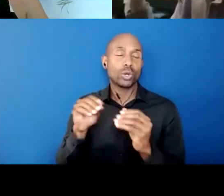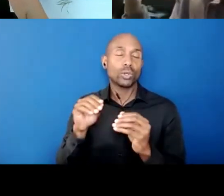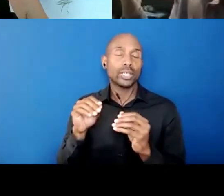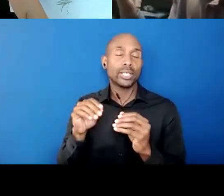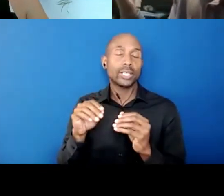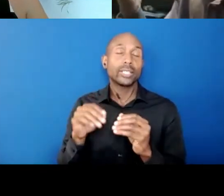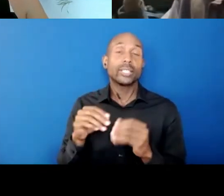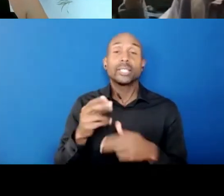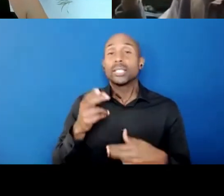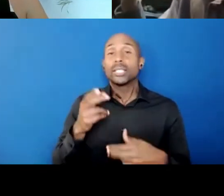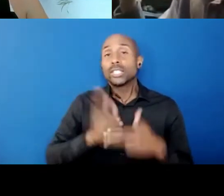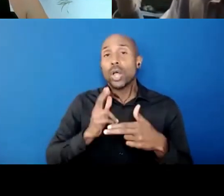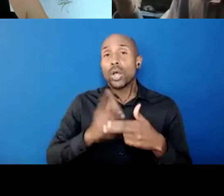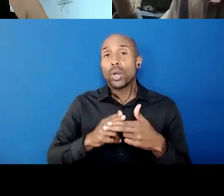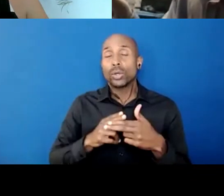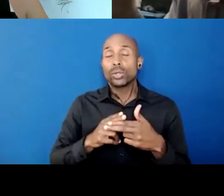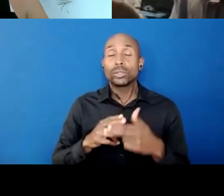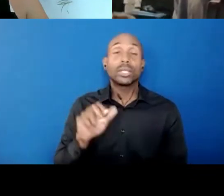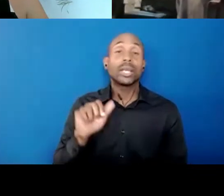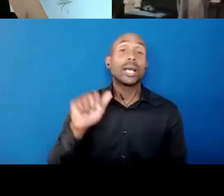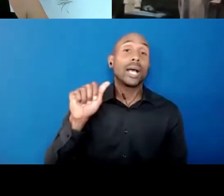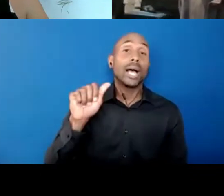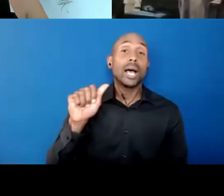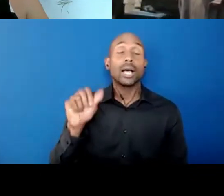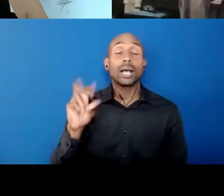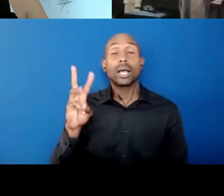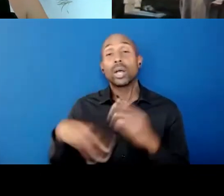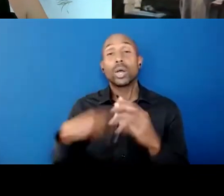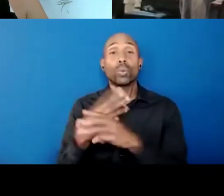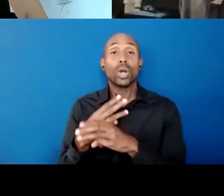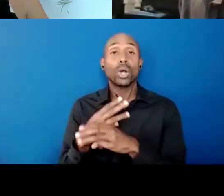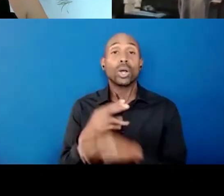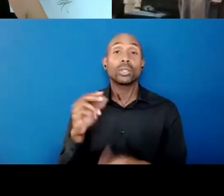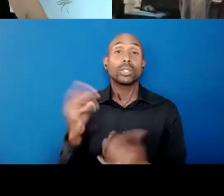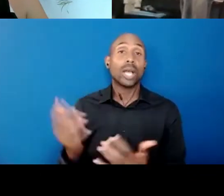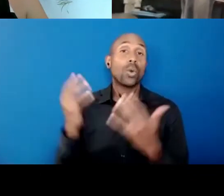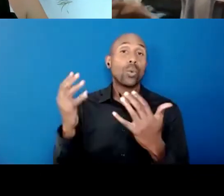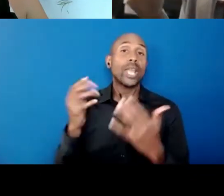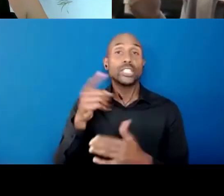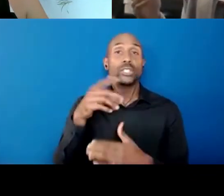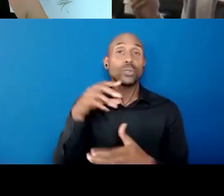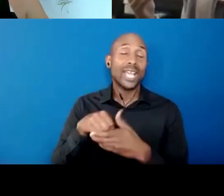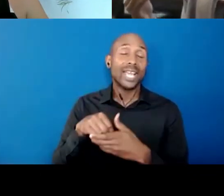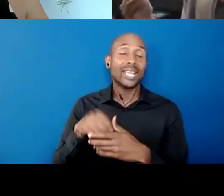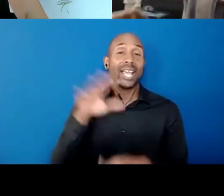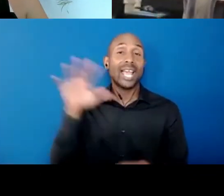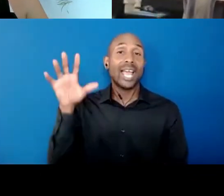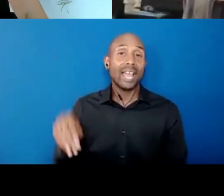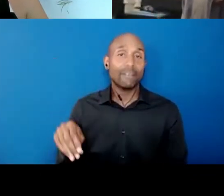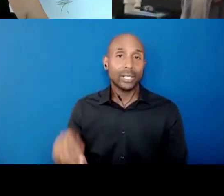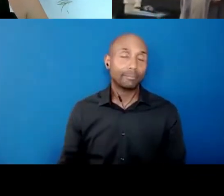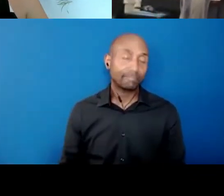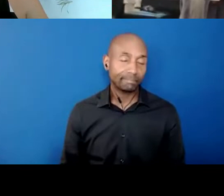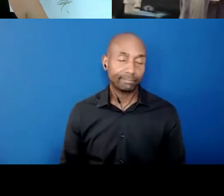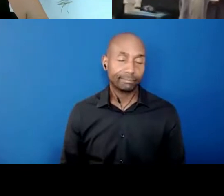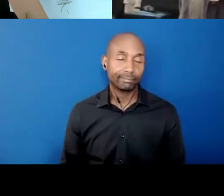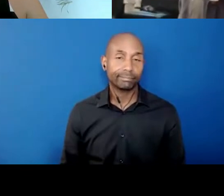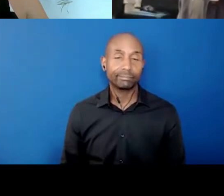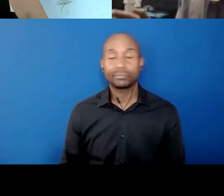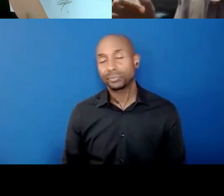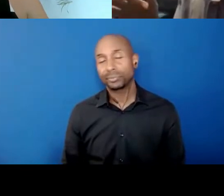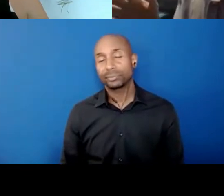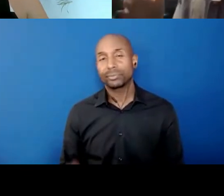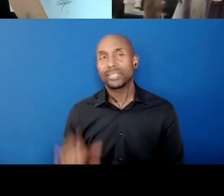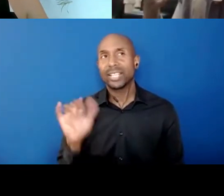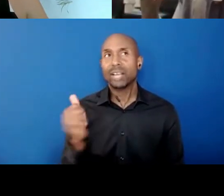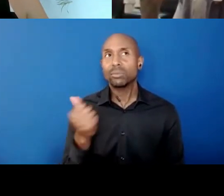Awaits You in Africa publication, which Ashley did a few years ago. And you know, the thing I think